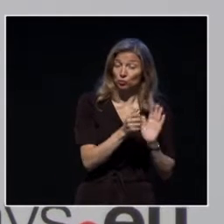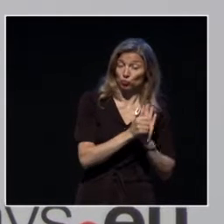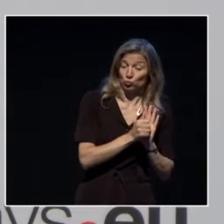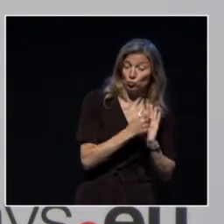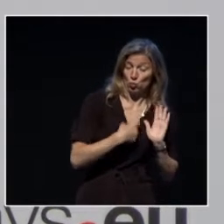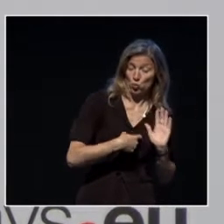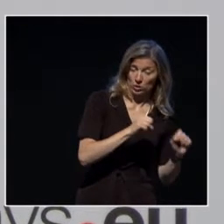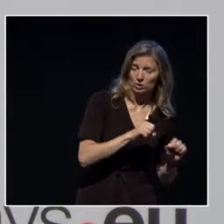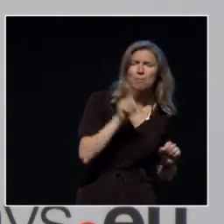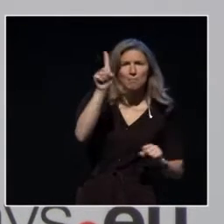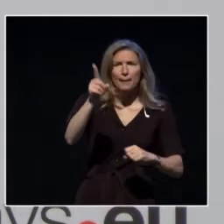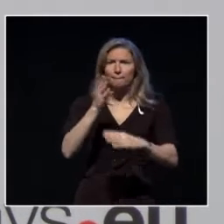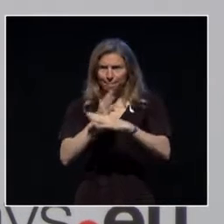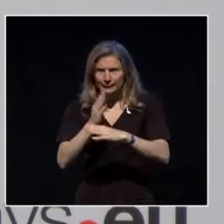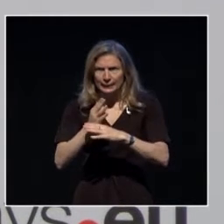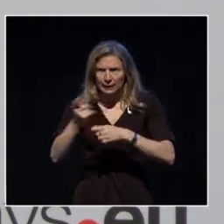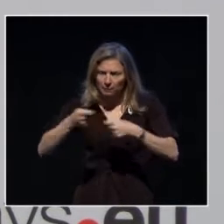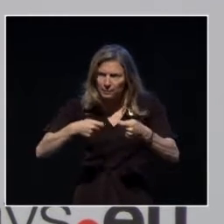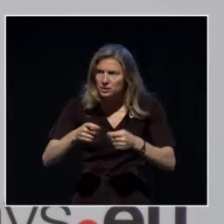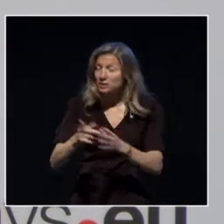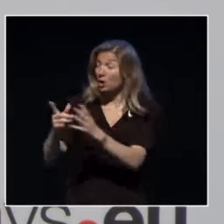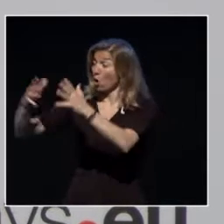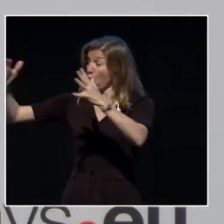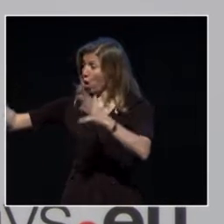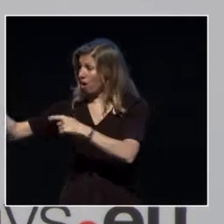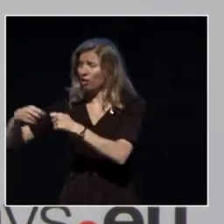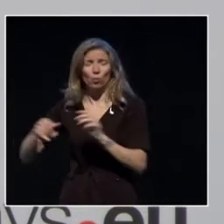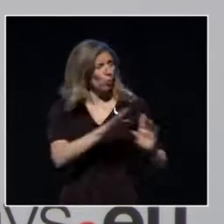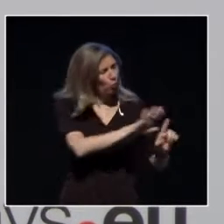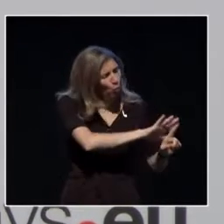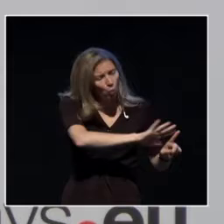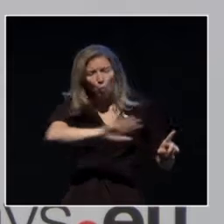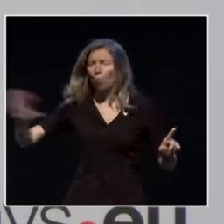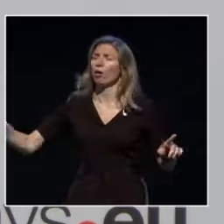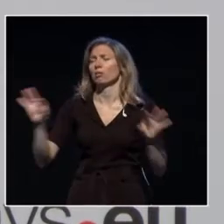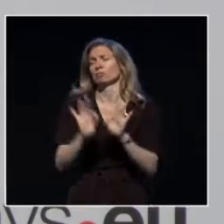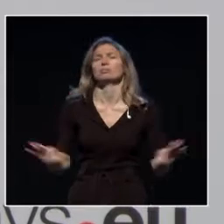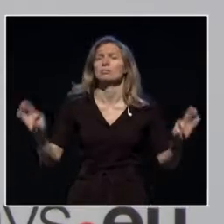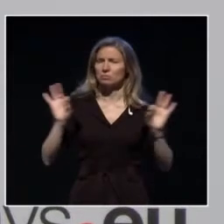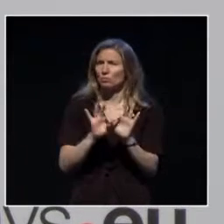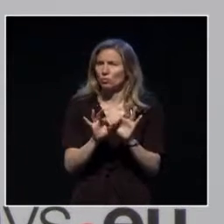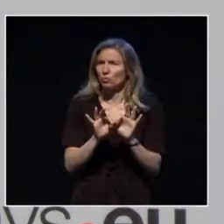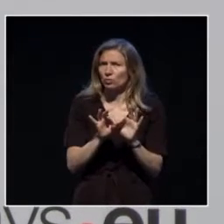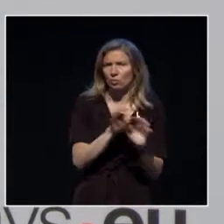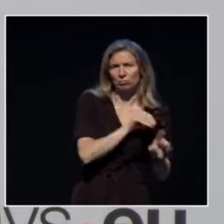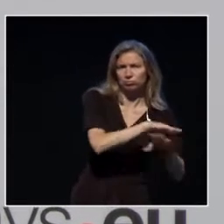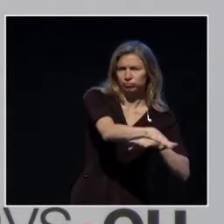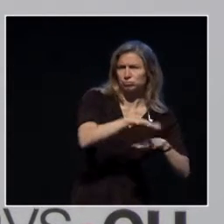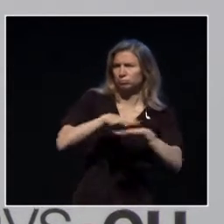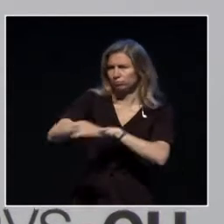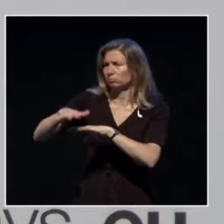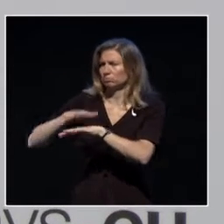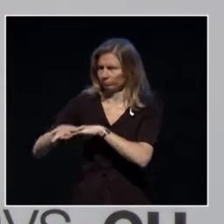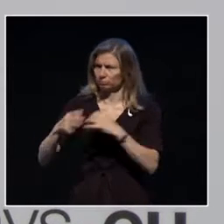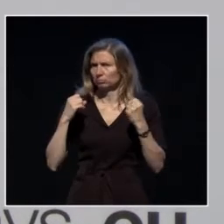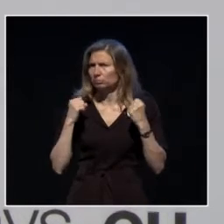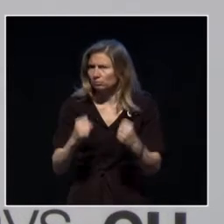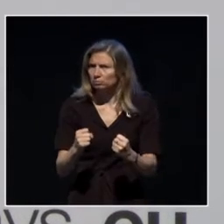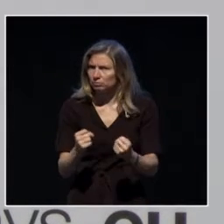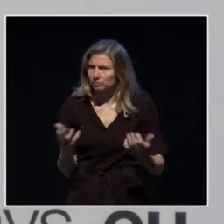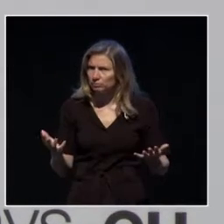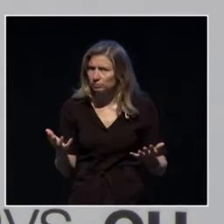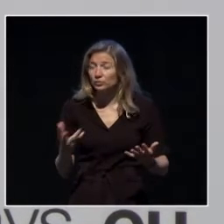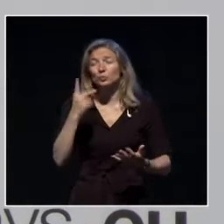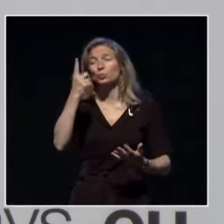does large business. So I want to start us off by making a point, which is